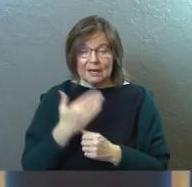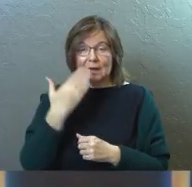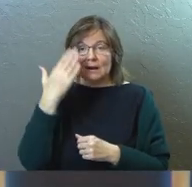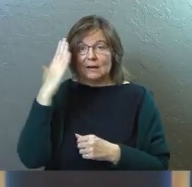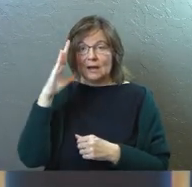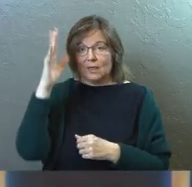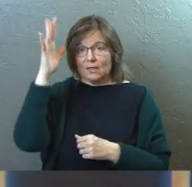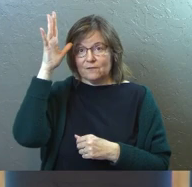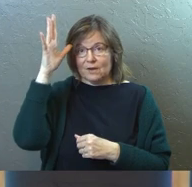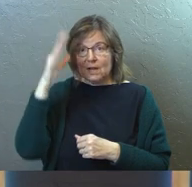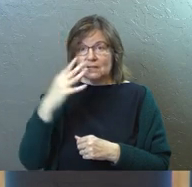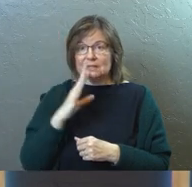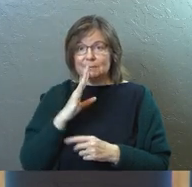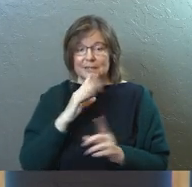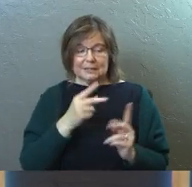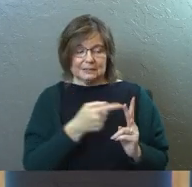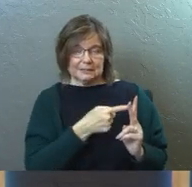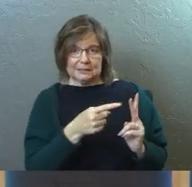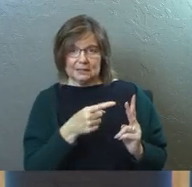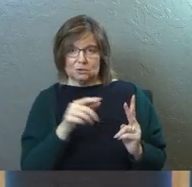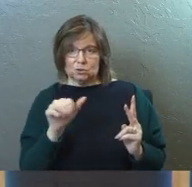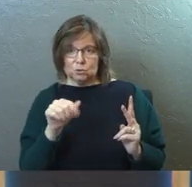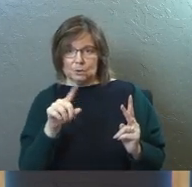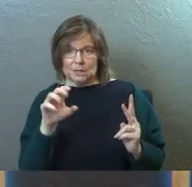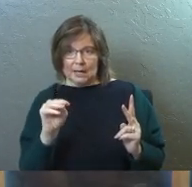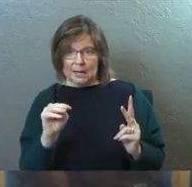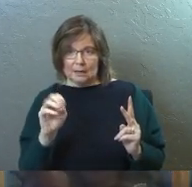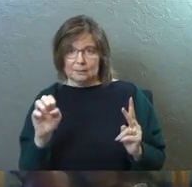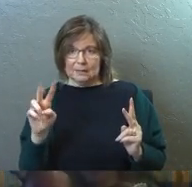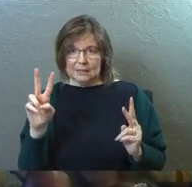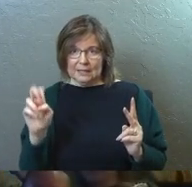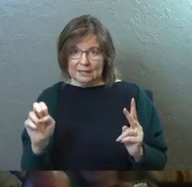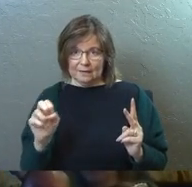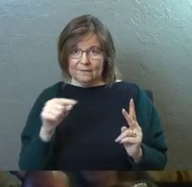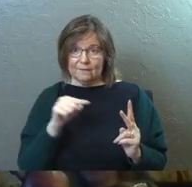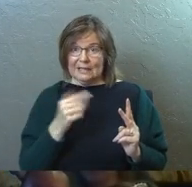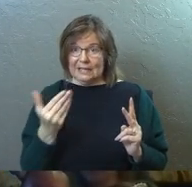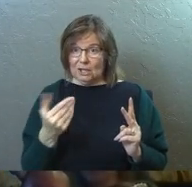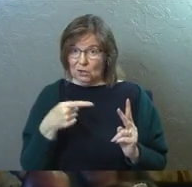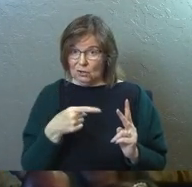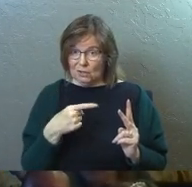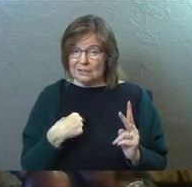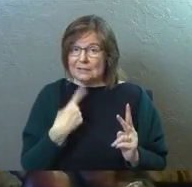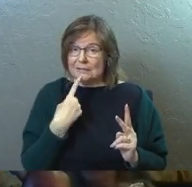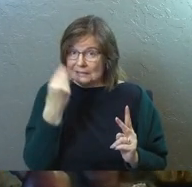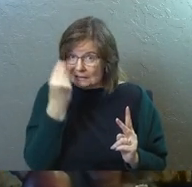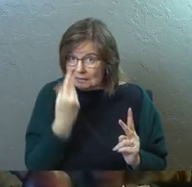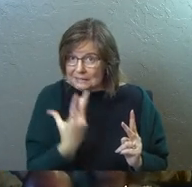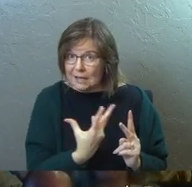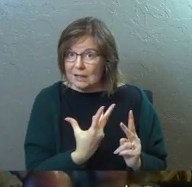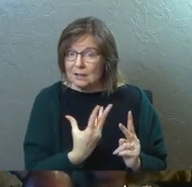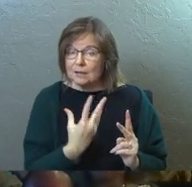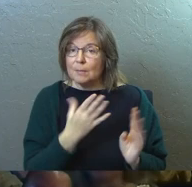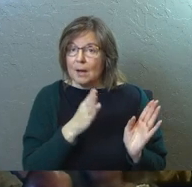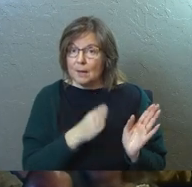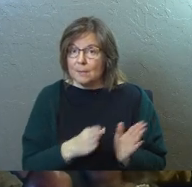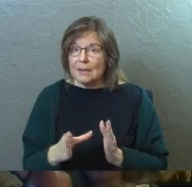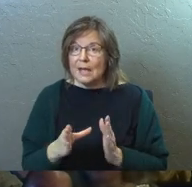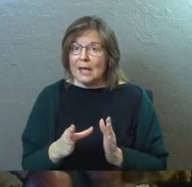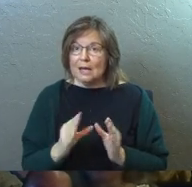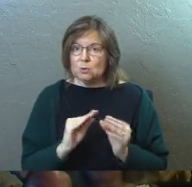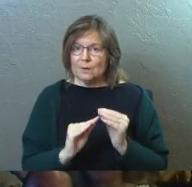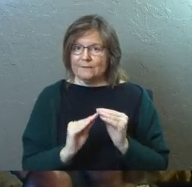God the Father speaks it to Adam and Eve. In this little line right here, he's telling them a plan